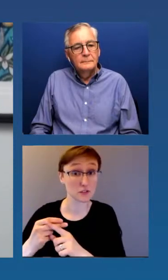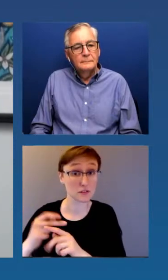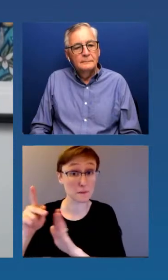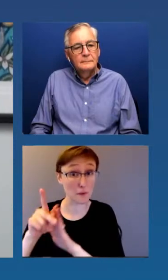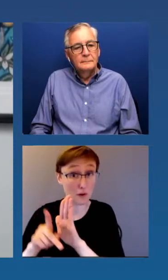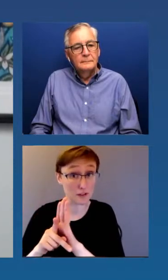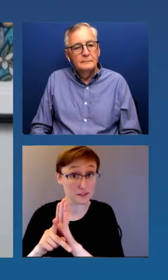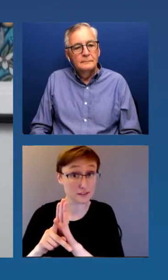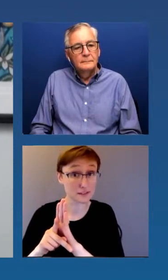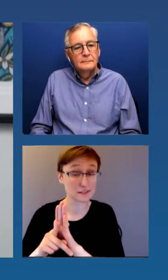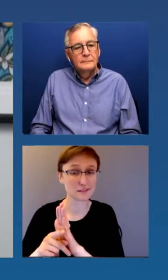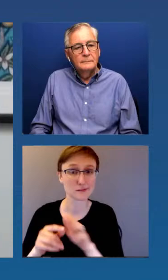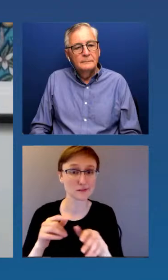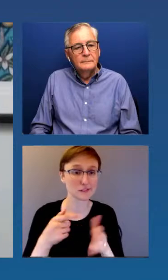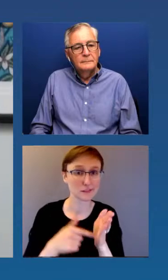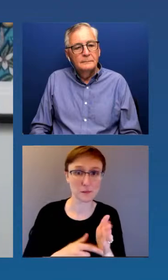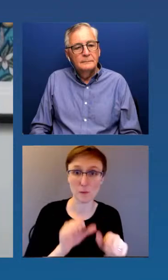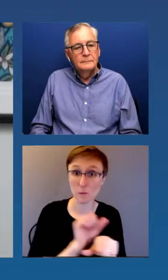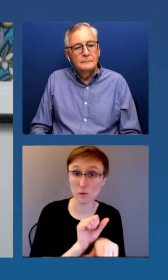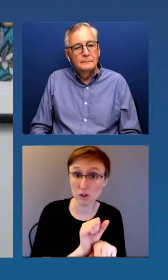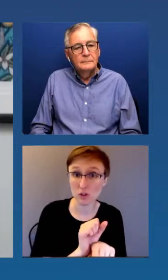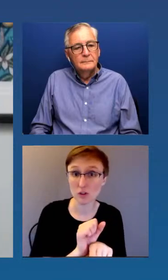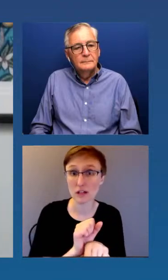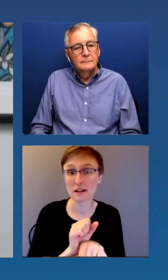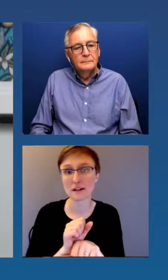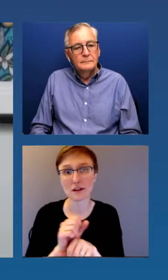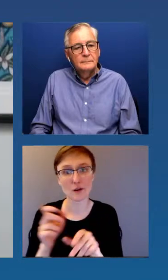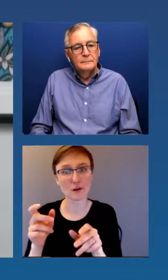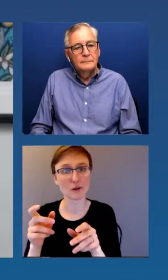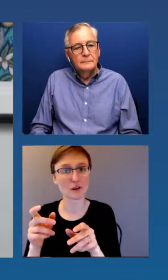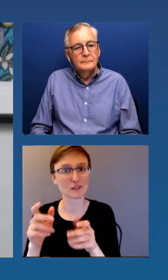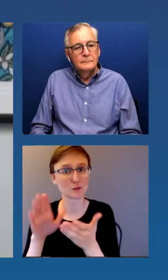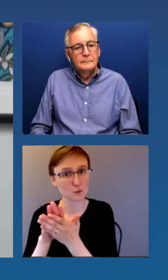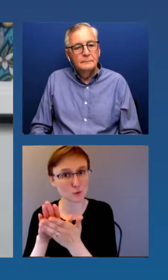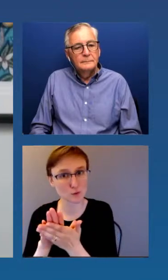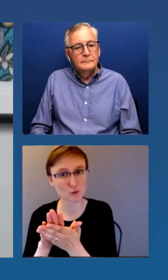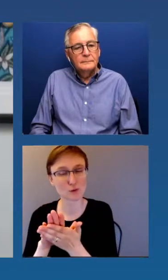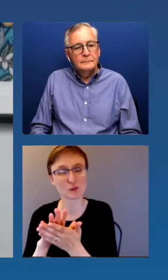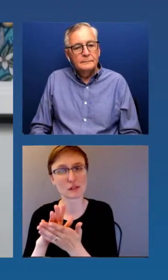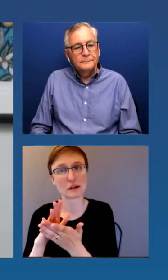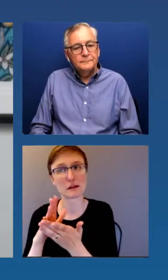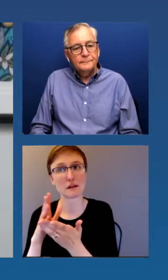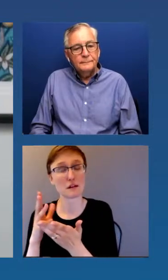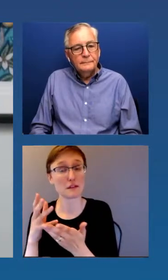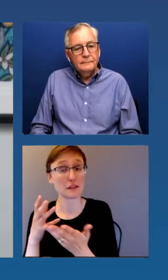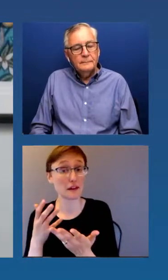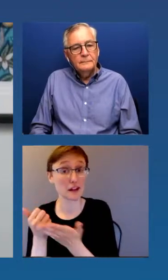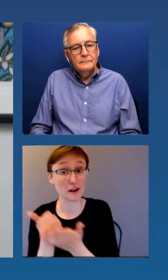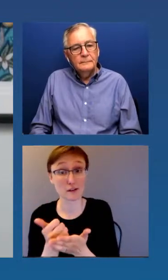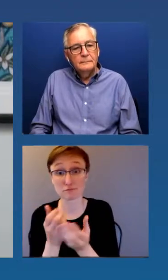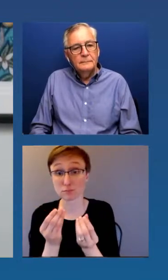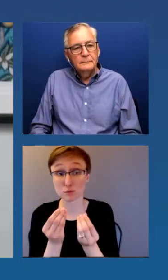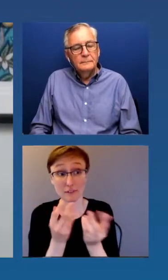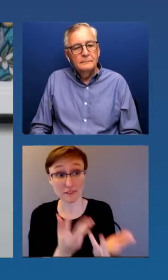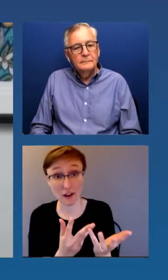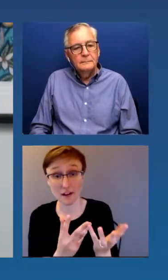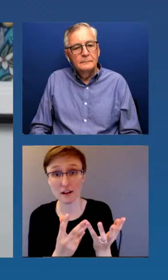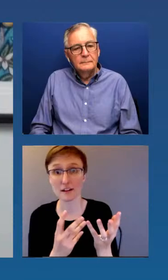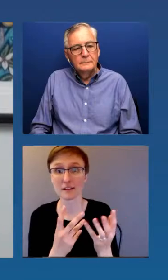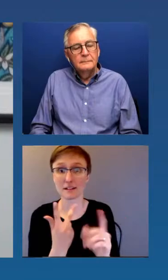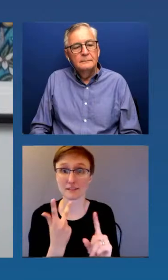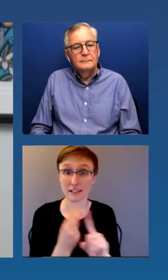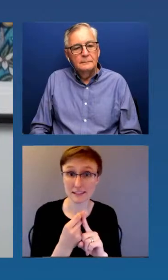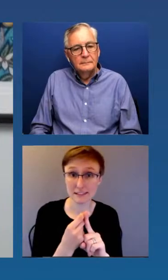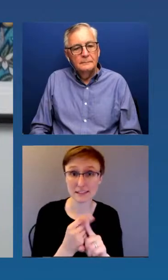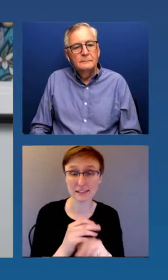of education assist in making vaccine available, promoting vaccine, addressing